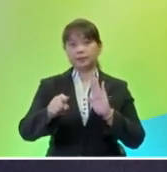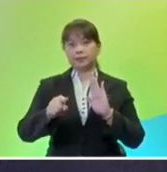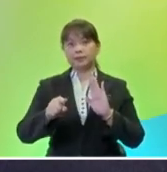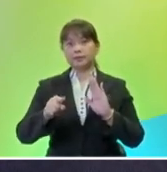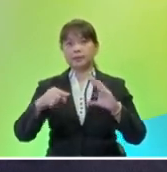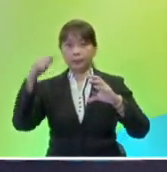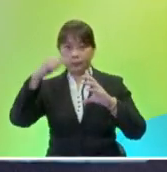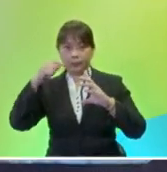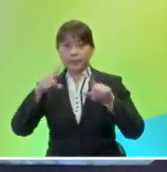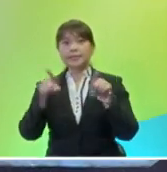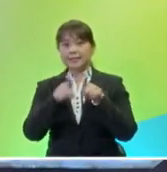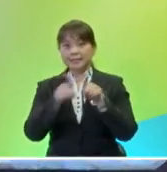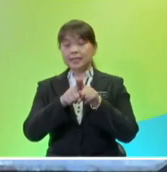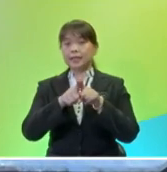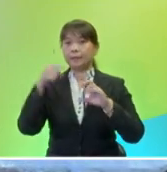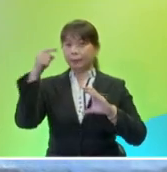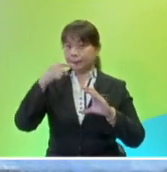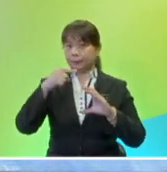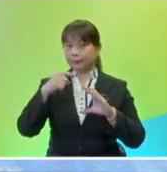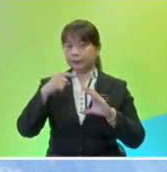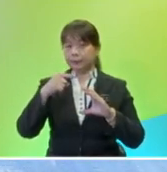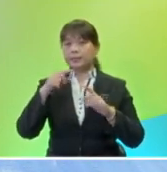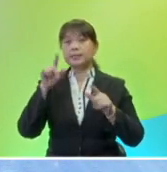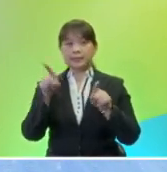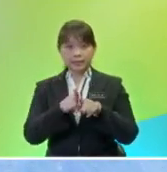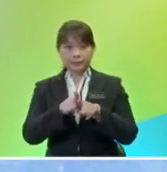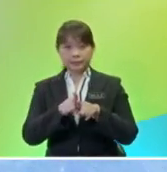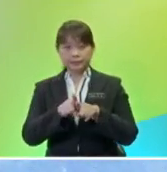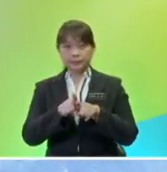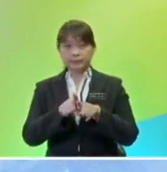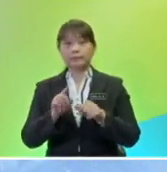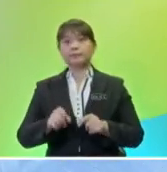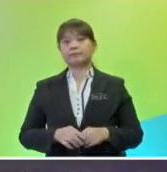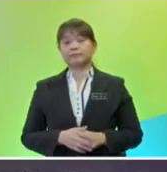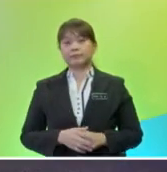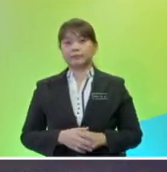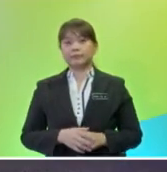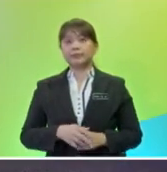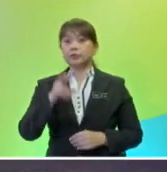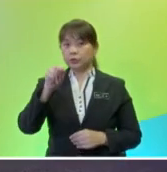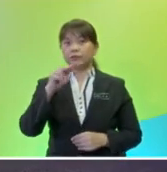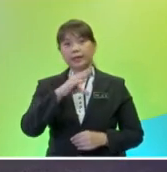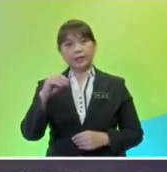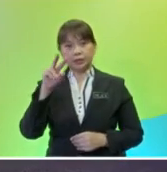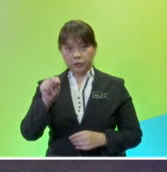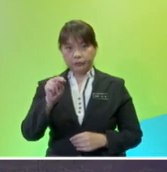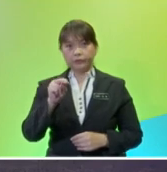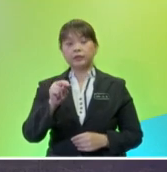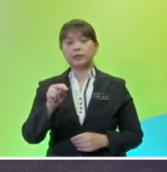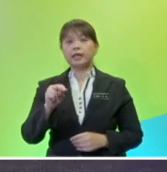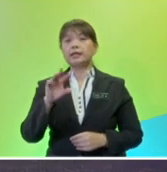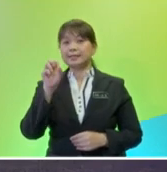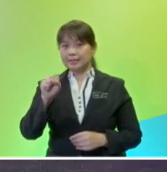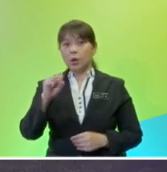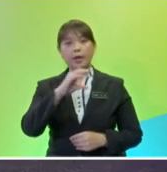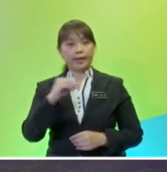different, Shafika? The poles must be the same. North and north, south and south. Yes, that is correct. So